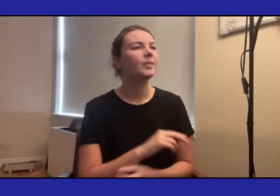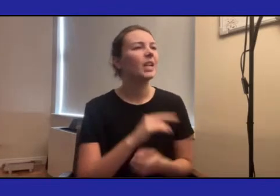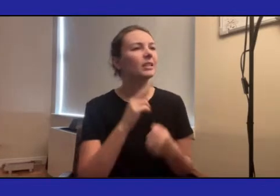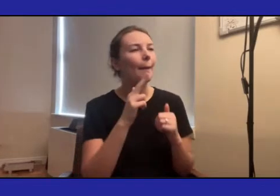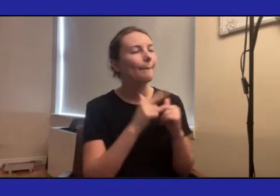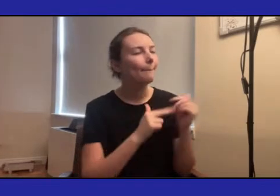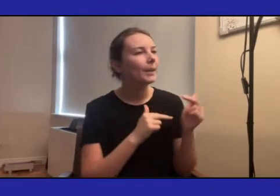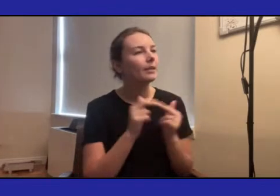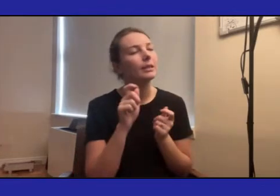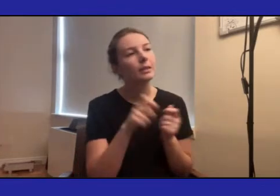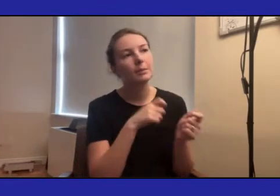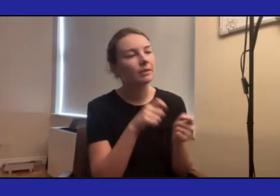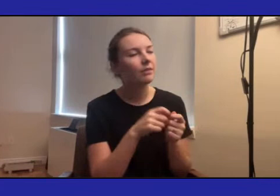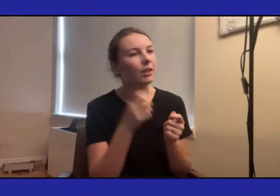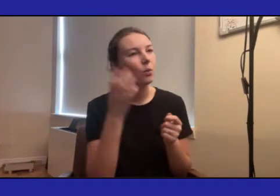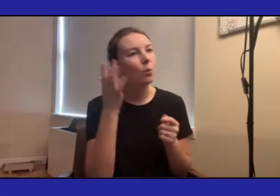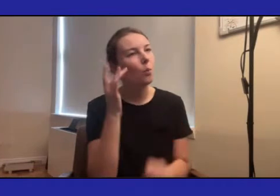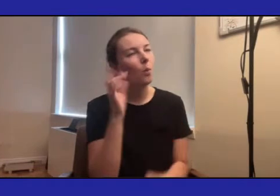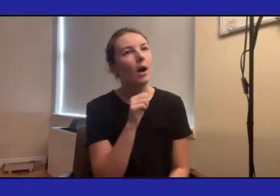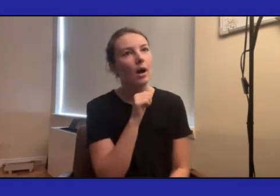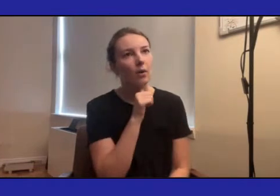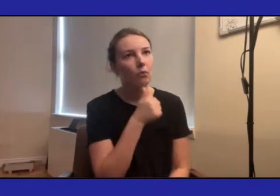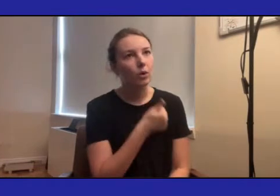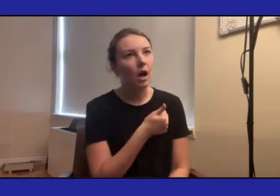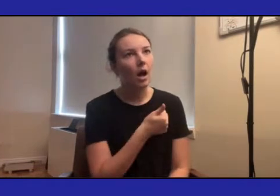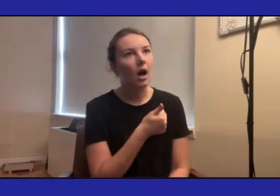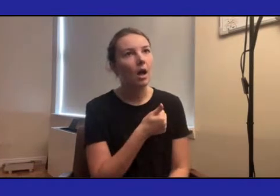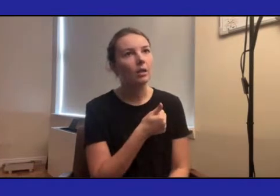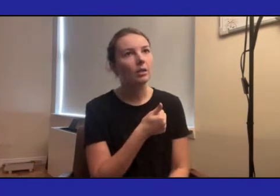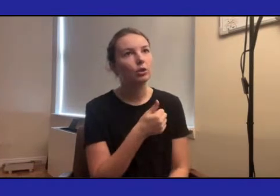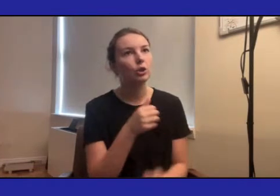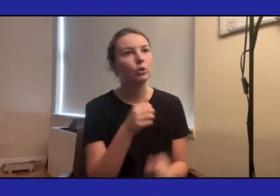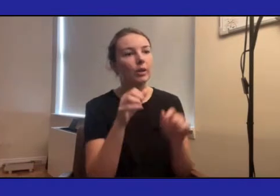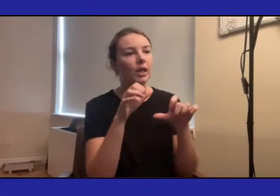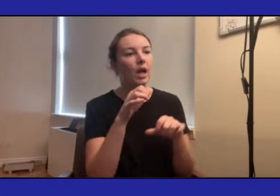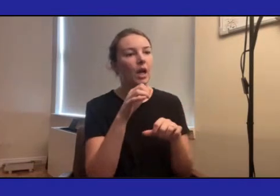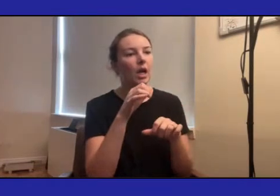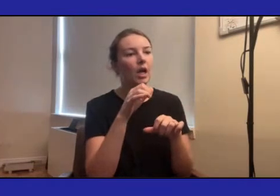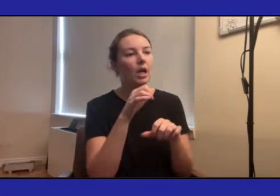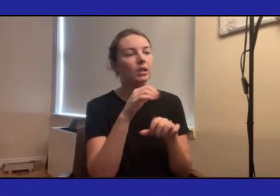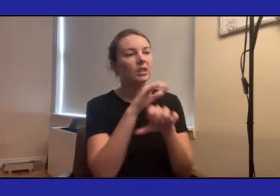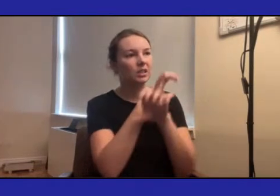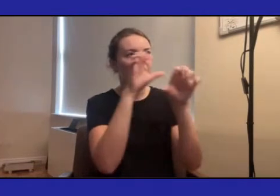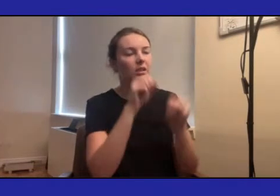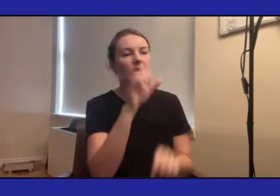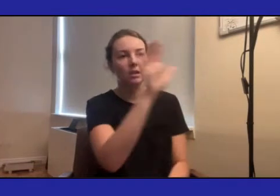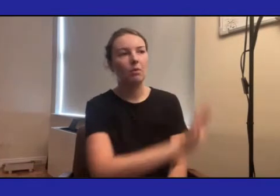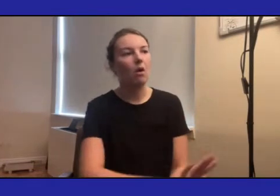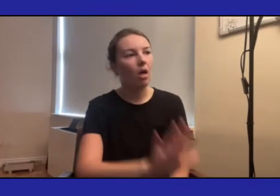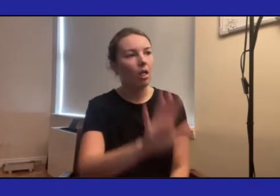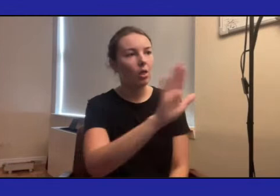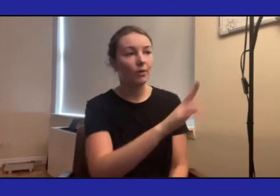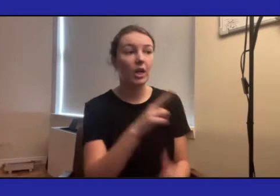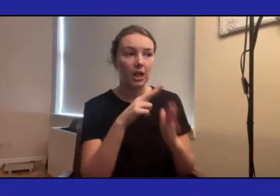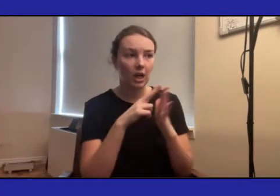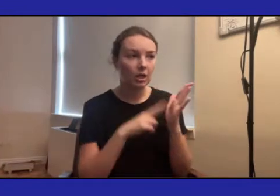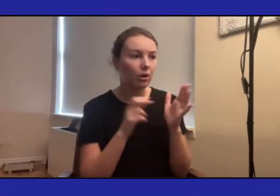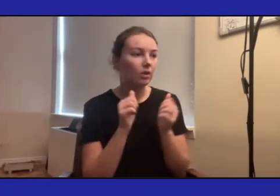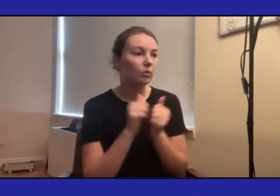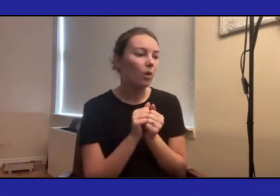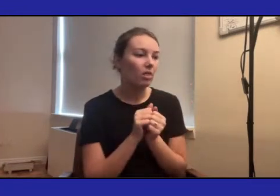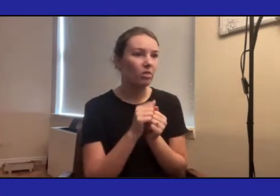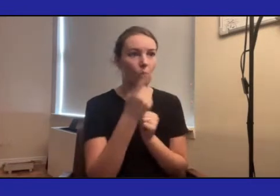not do it system-wide, go into contract with a single vendor for all our hospitals, so a hospital